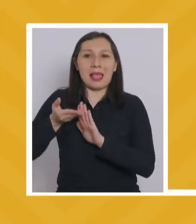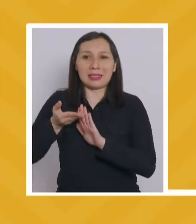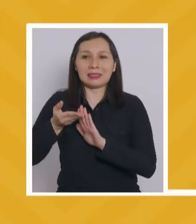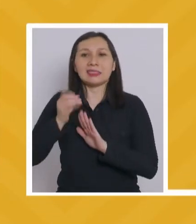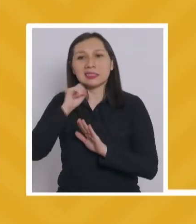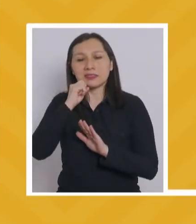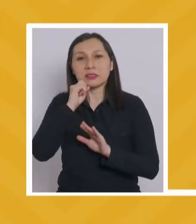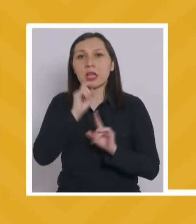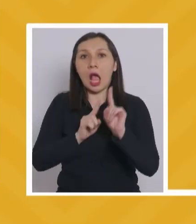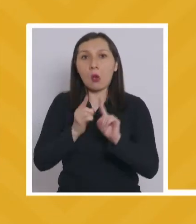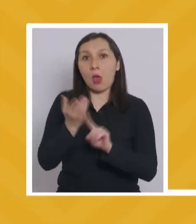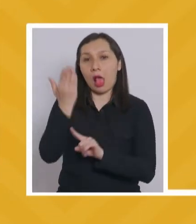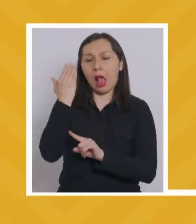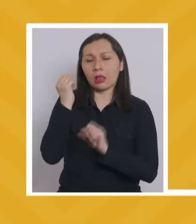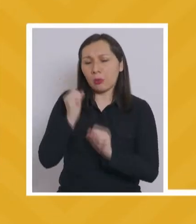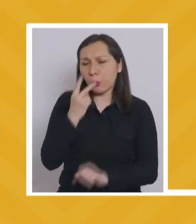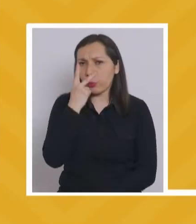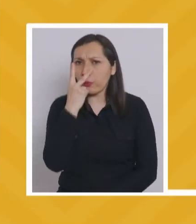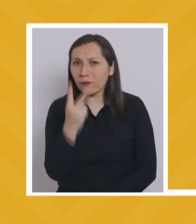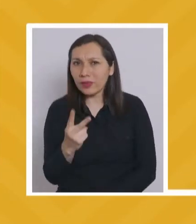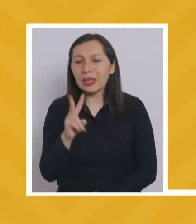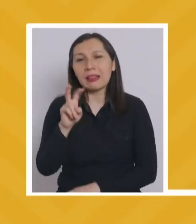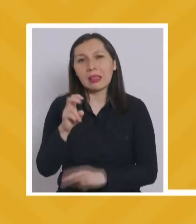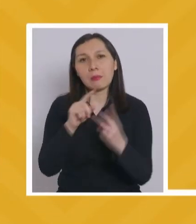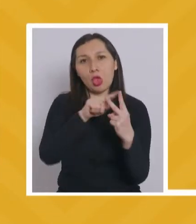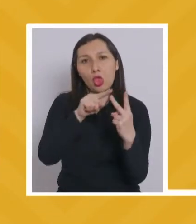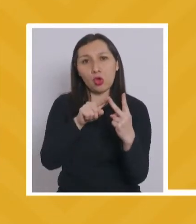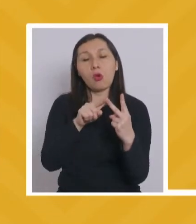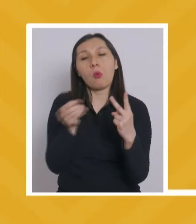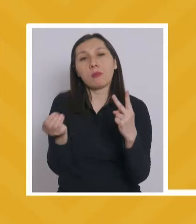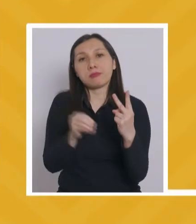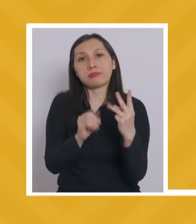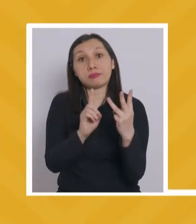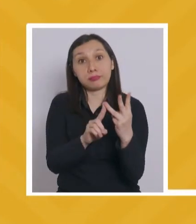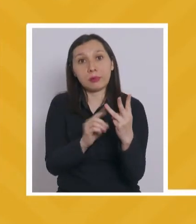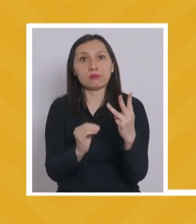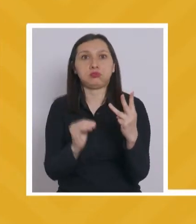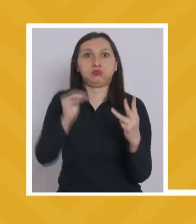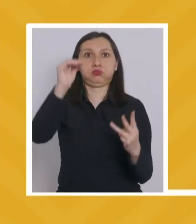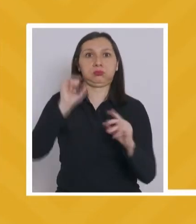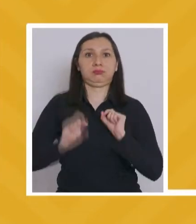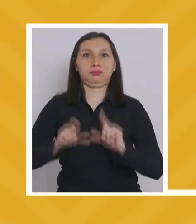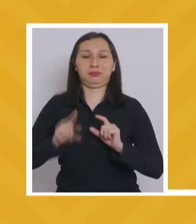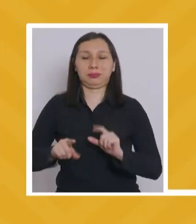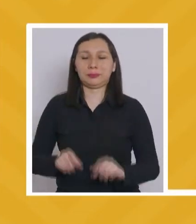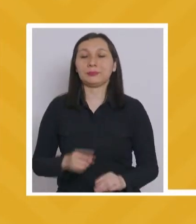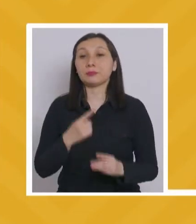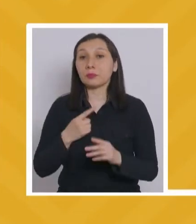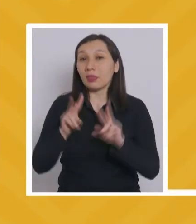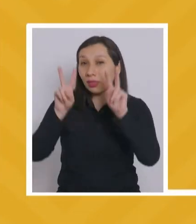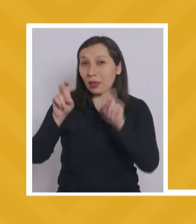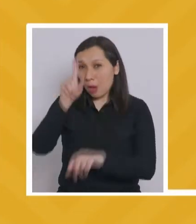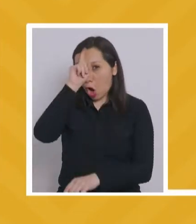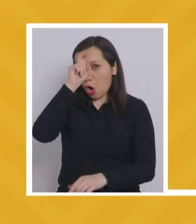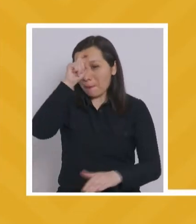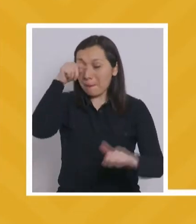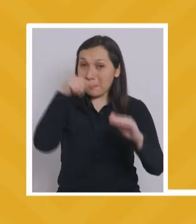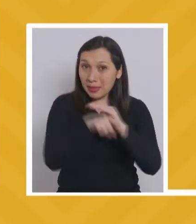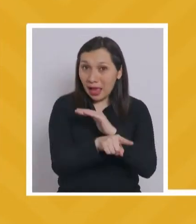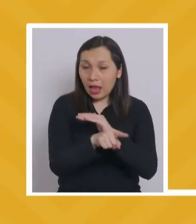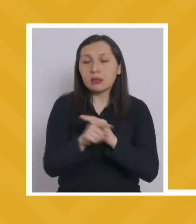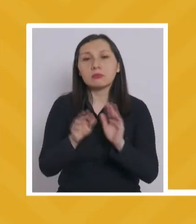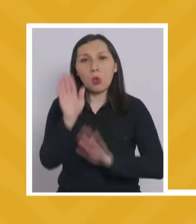case of Sinovac, this increased more with the 3rd dose than with the 2 doses. As